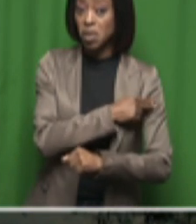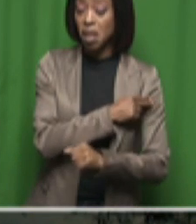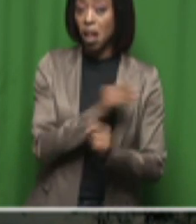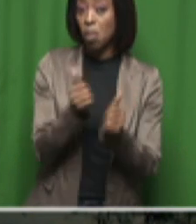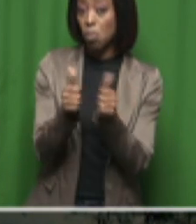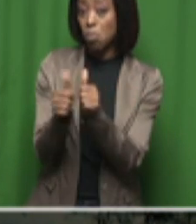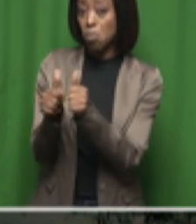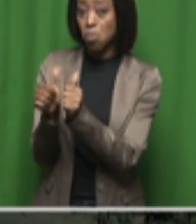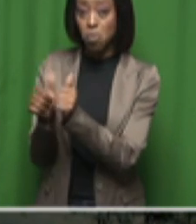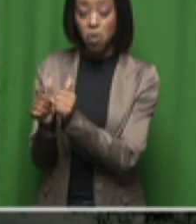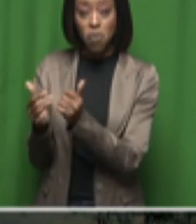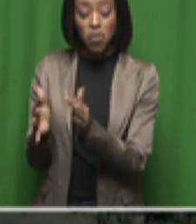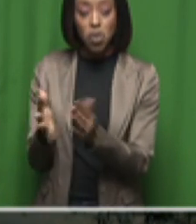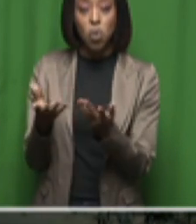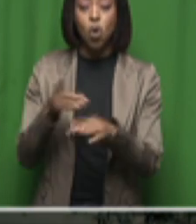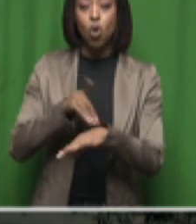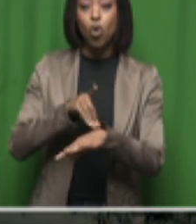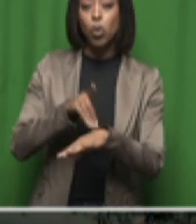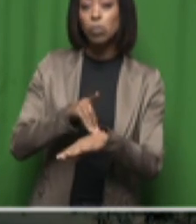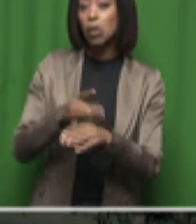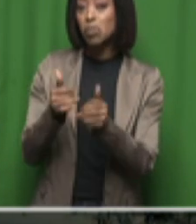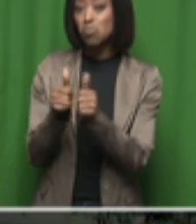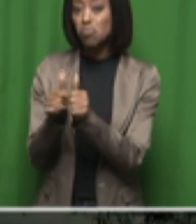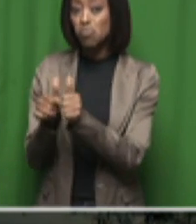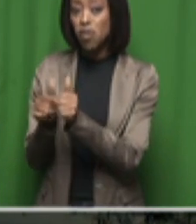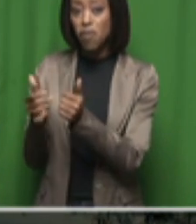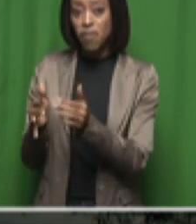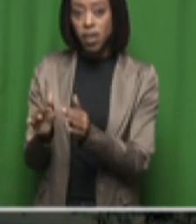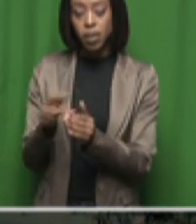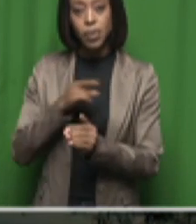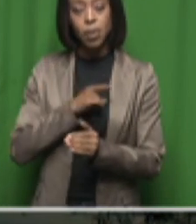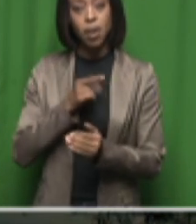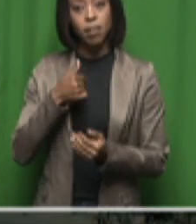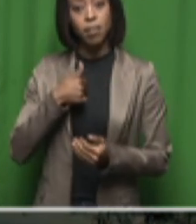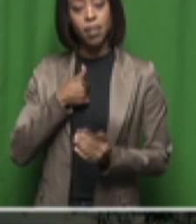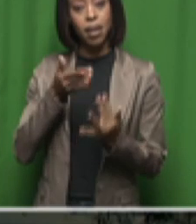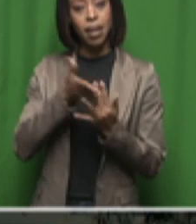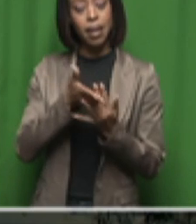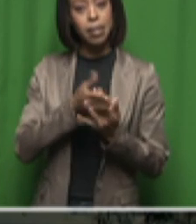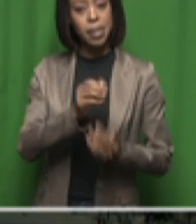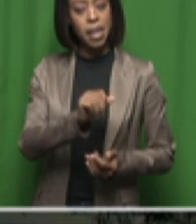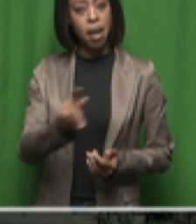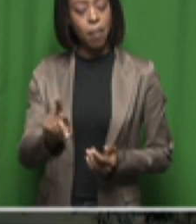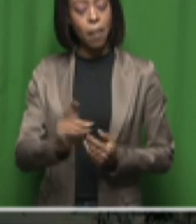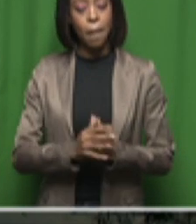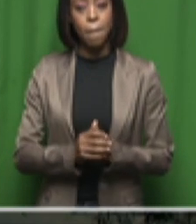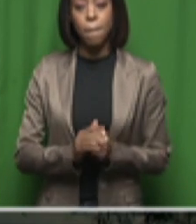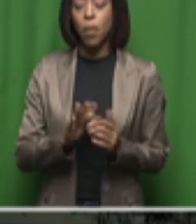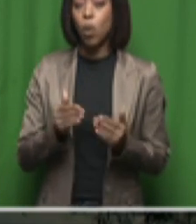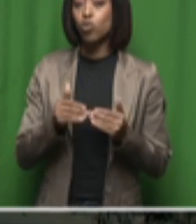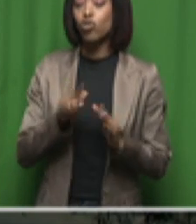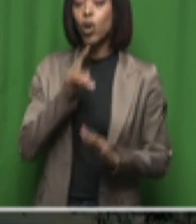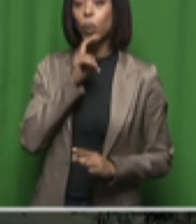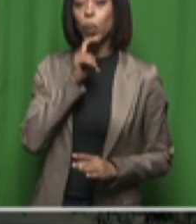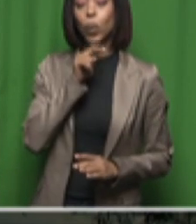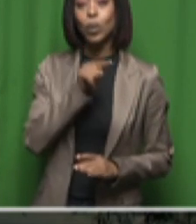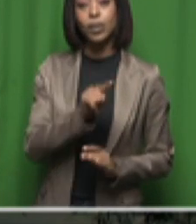groups or a network of medical practitioners, for me to access this app or to start using